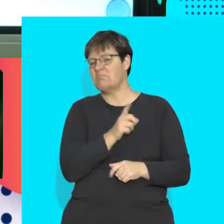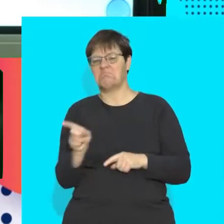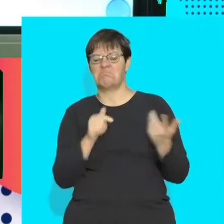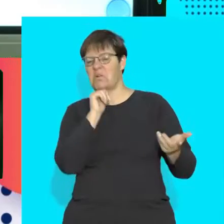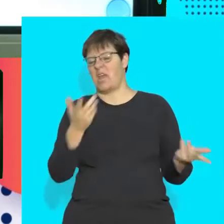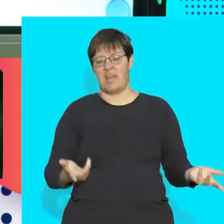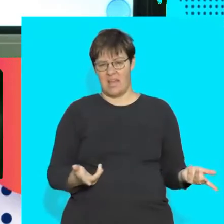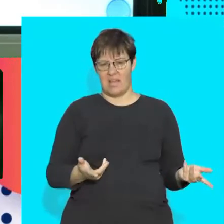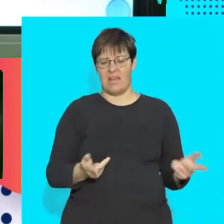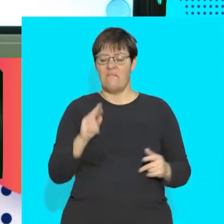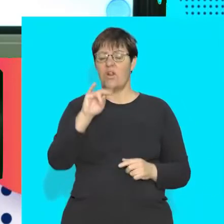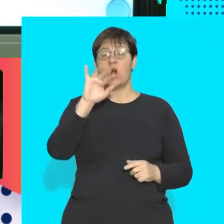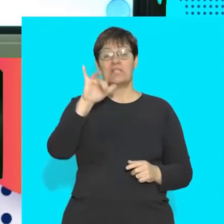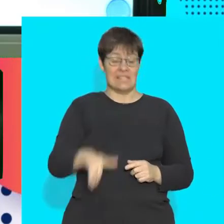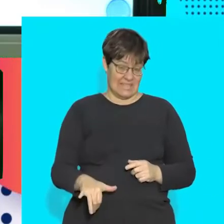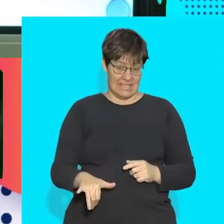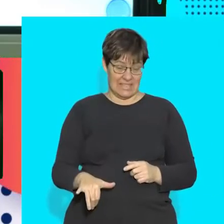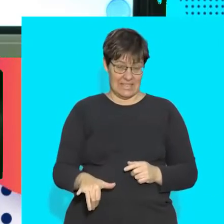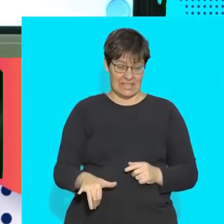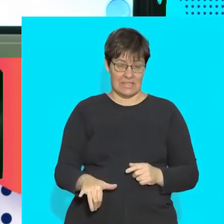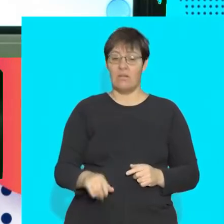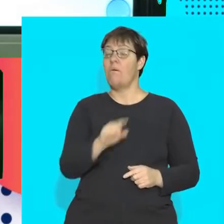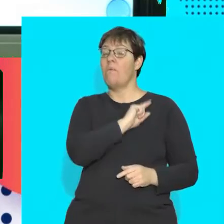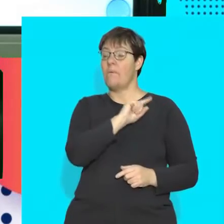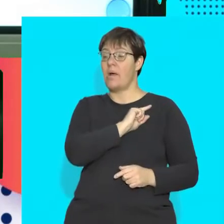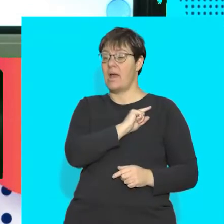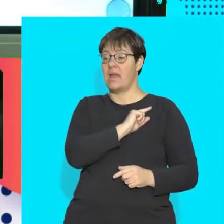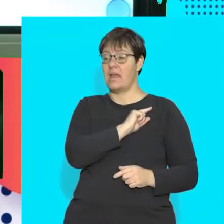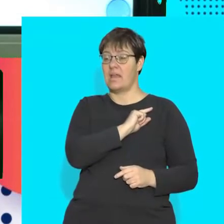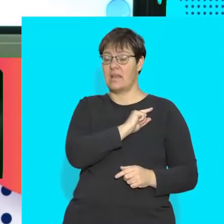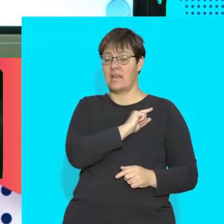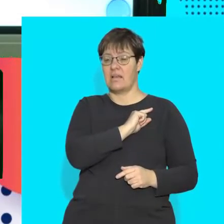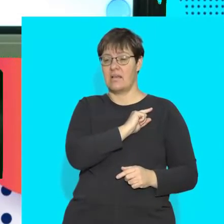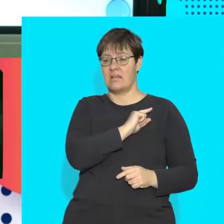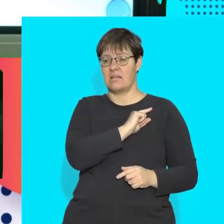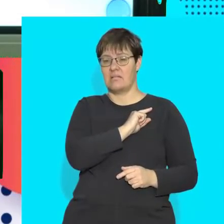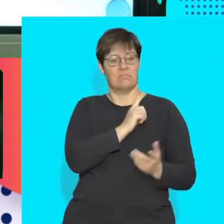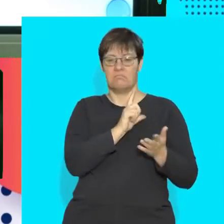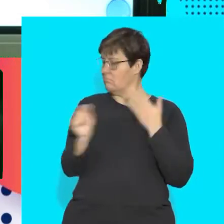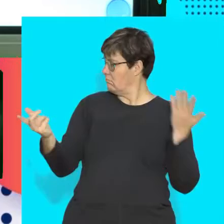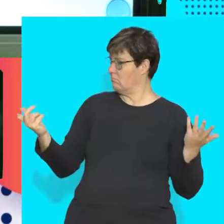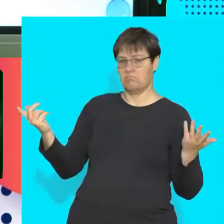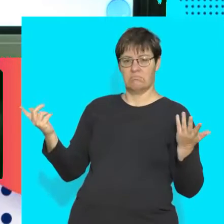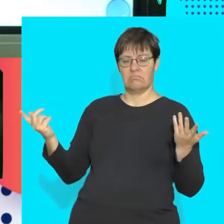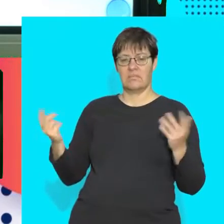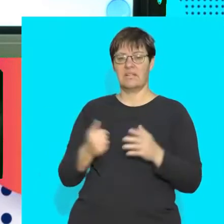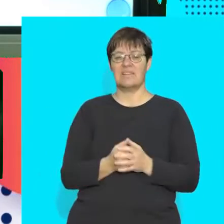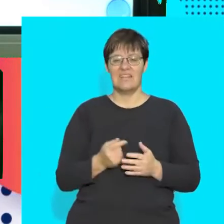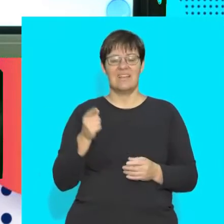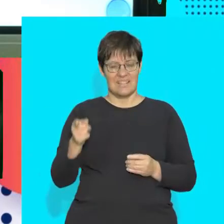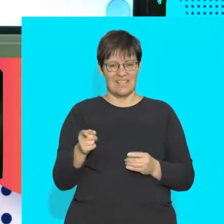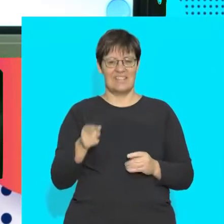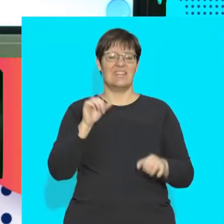direction. Constant velocity, because we can, oh, and it finished.